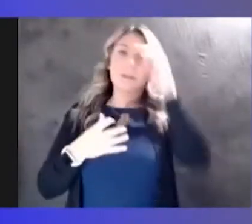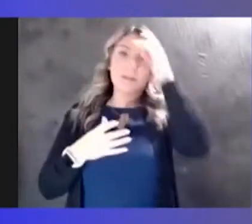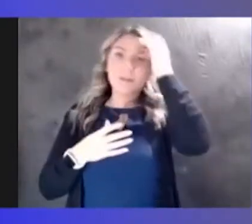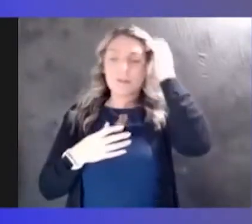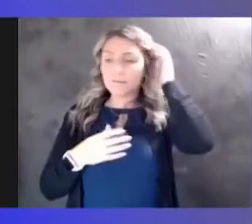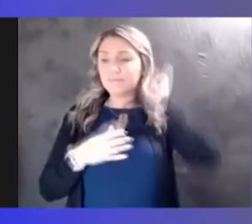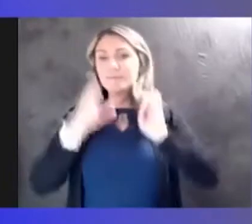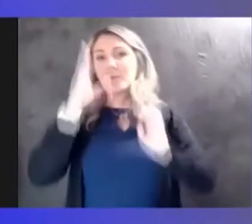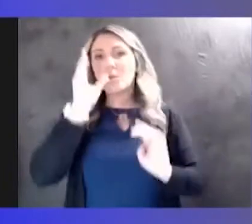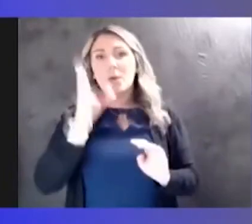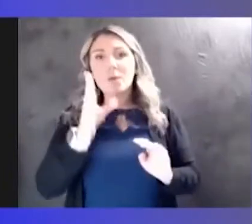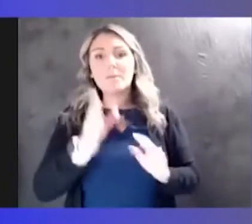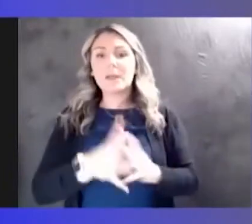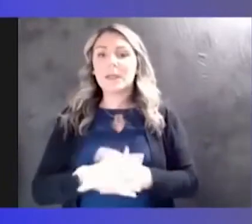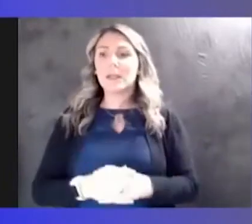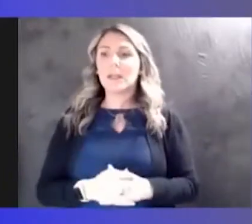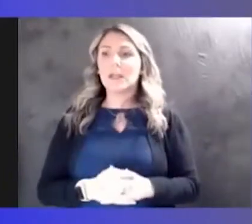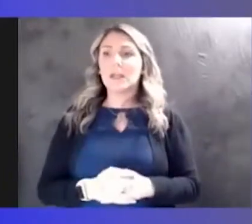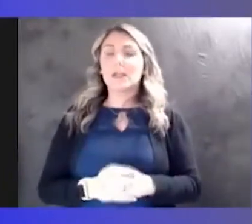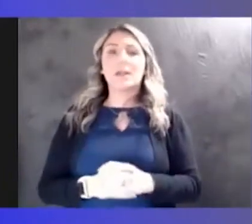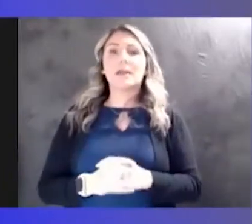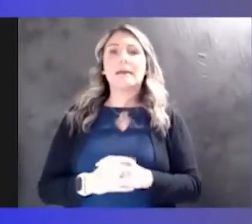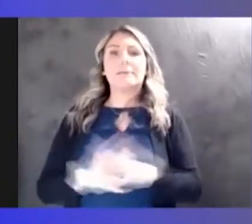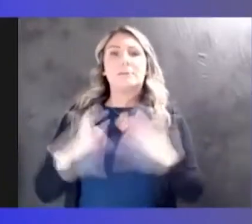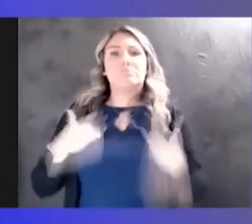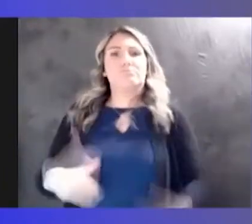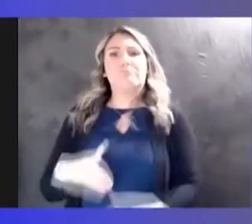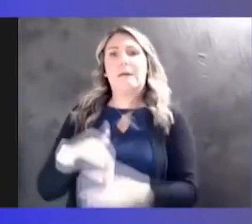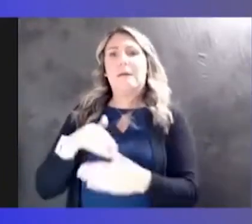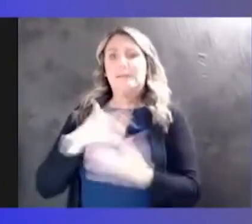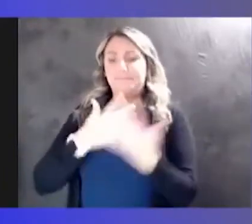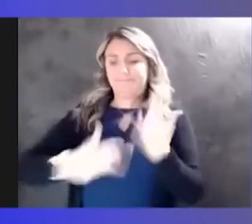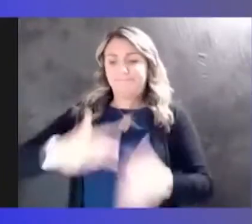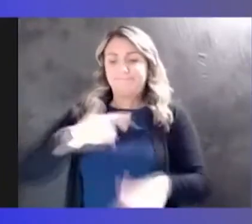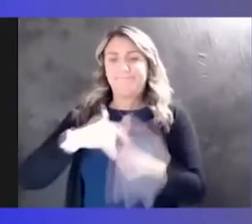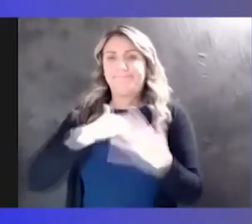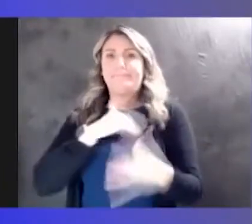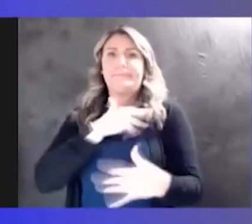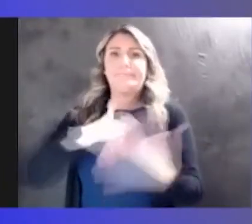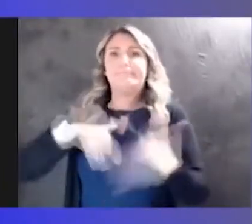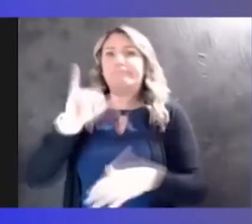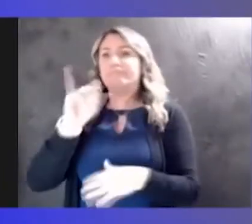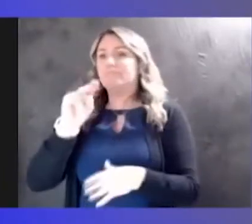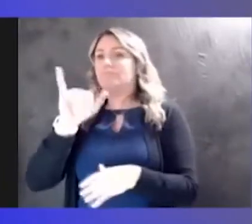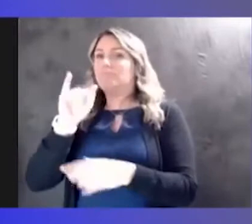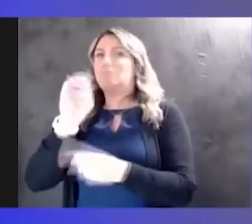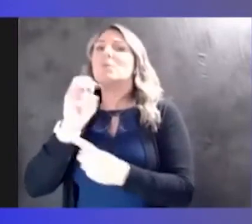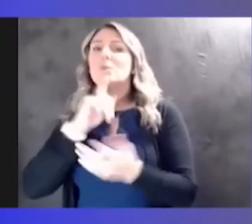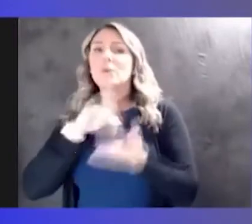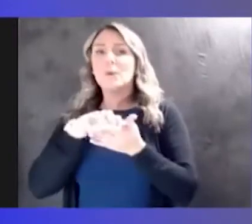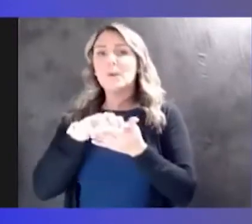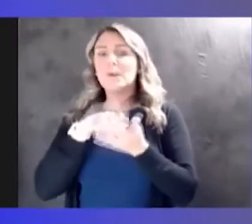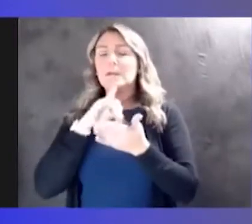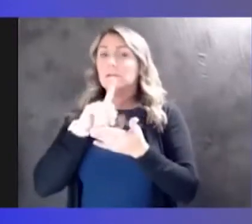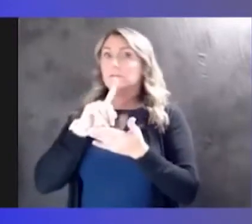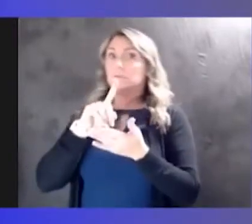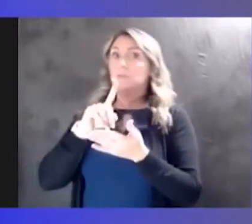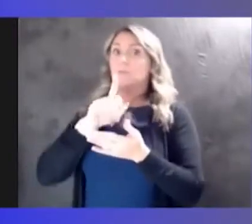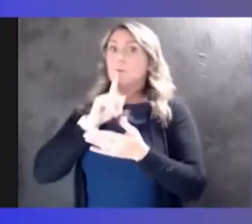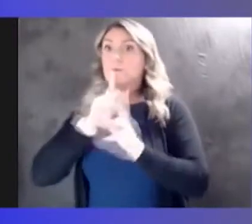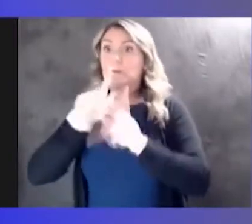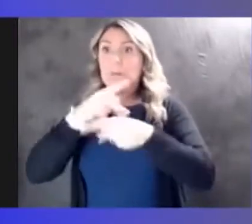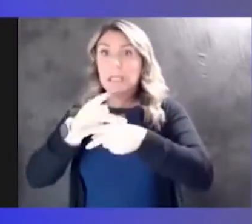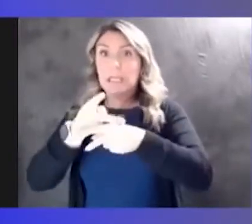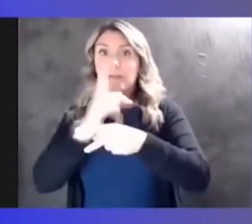in immunocompromised states, so we had to be extra careful and make sure that anything we did didn't have any